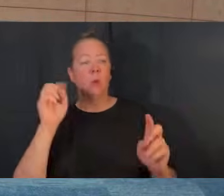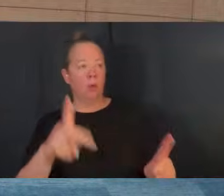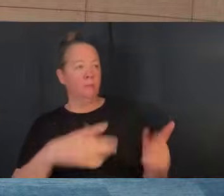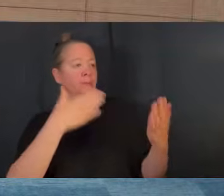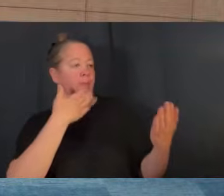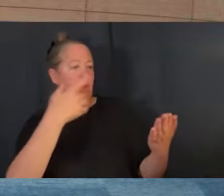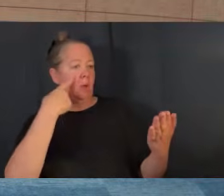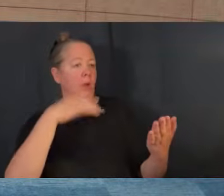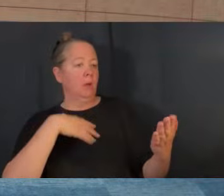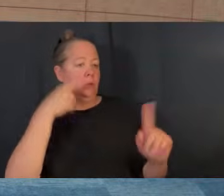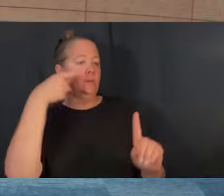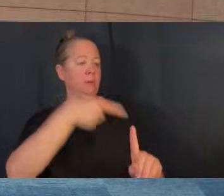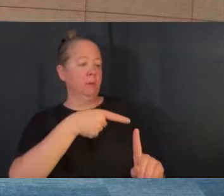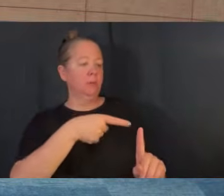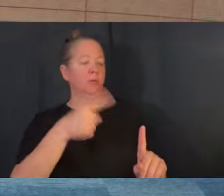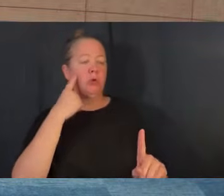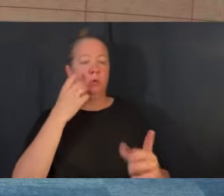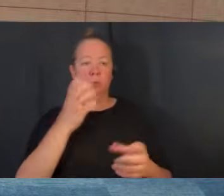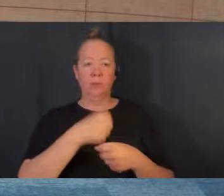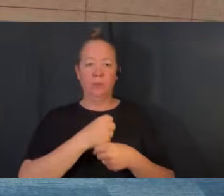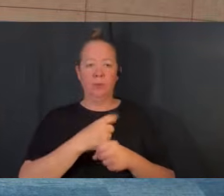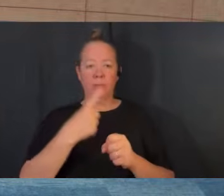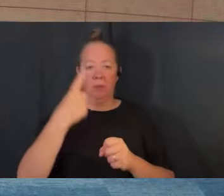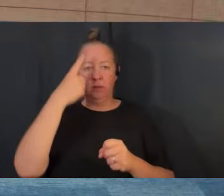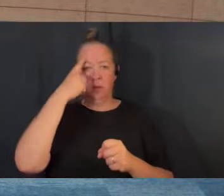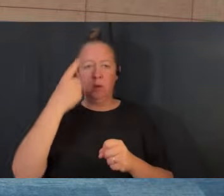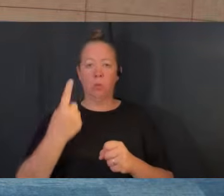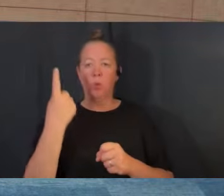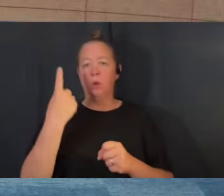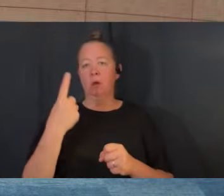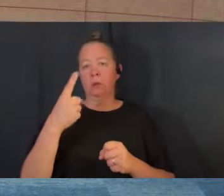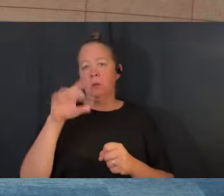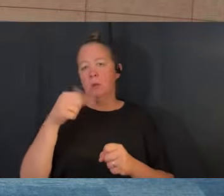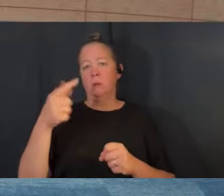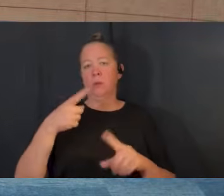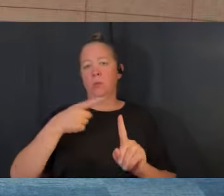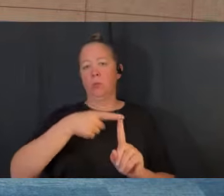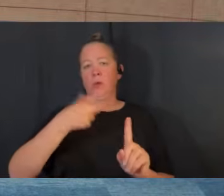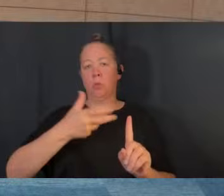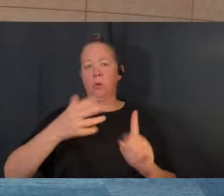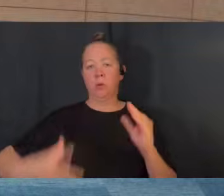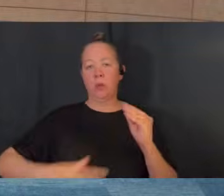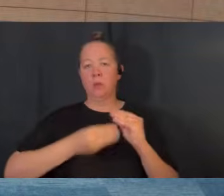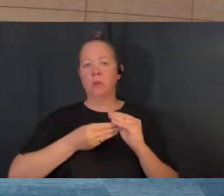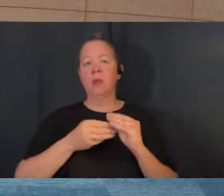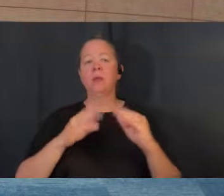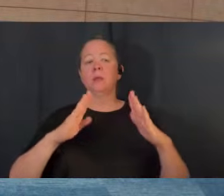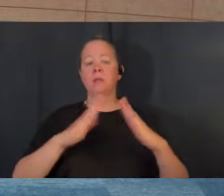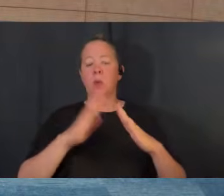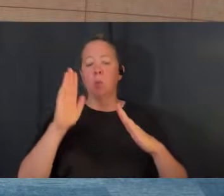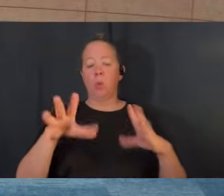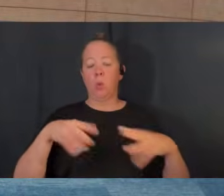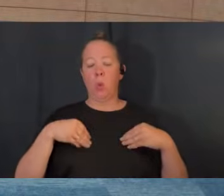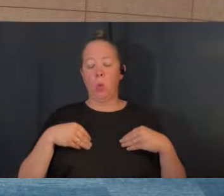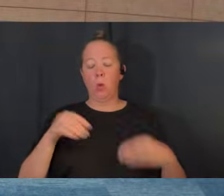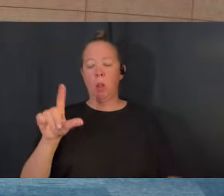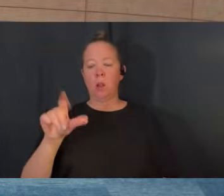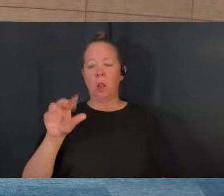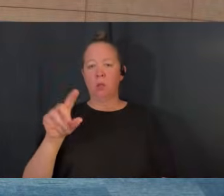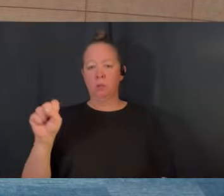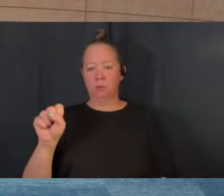You made me think of one other point I wanted to add, which is that the town will own the lots in